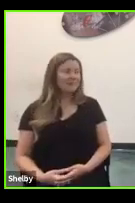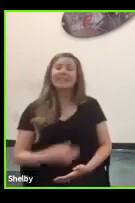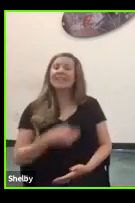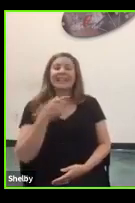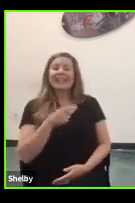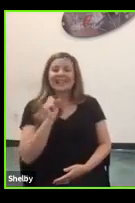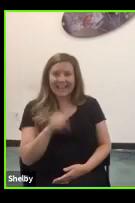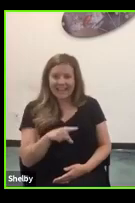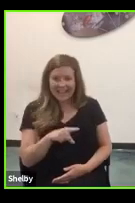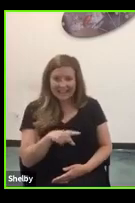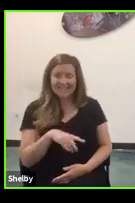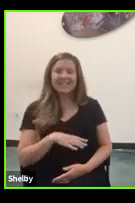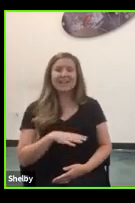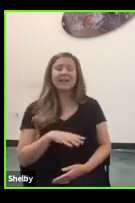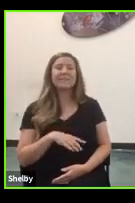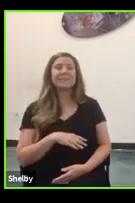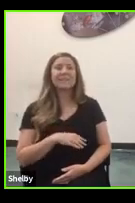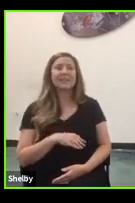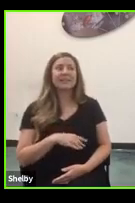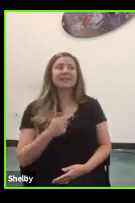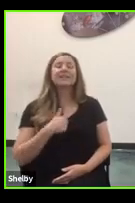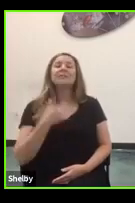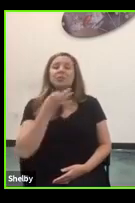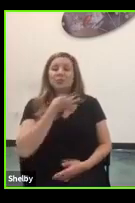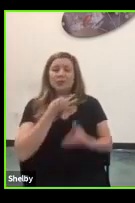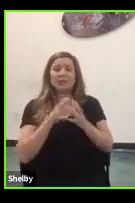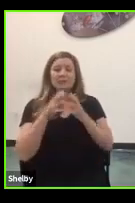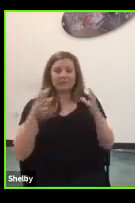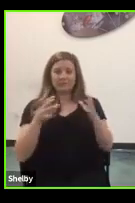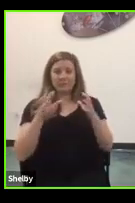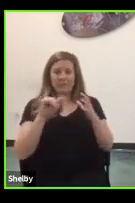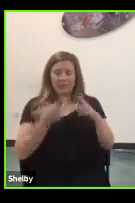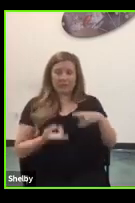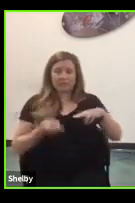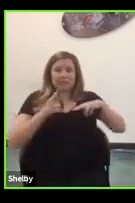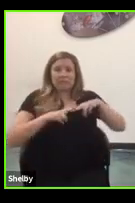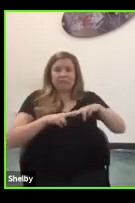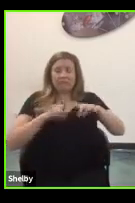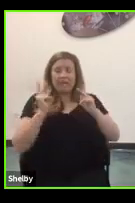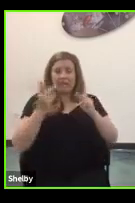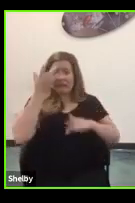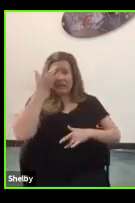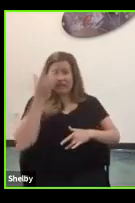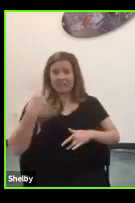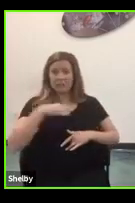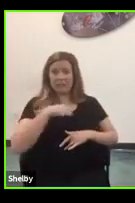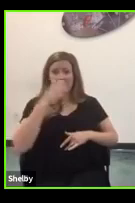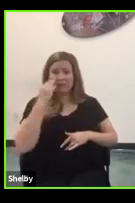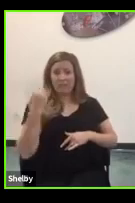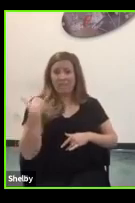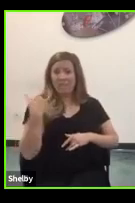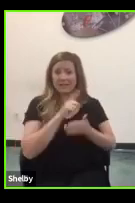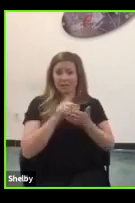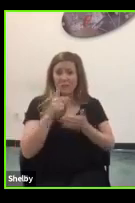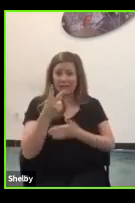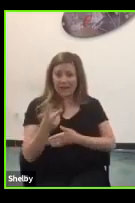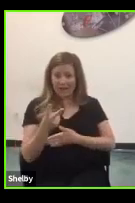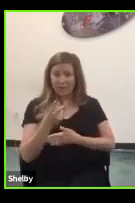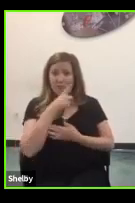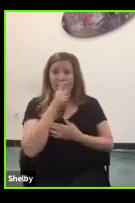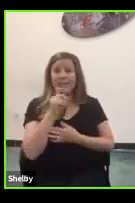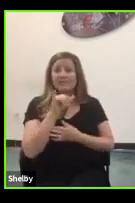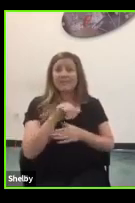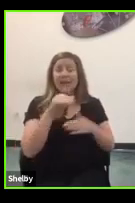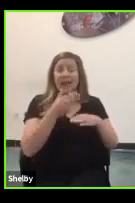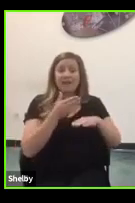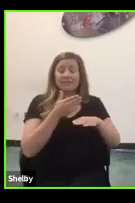asked, I'm curious how much of the surge in cases we've experienced over the past week and a half was from this increased access to